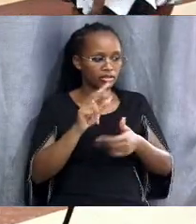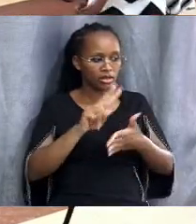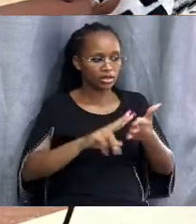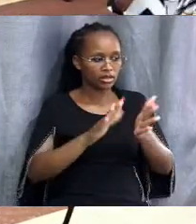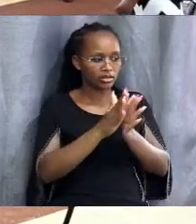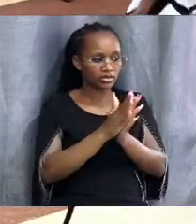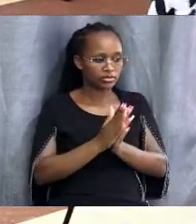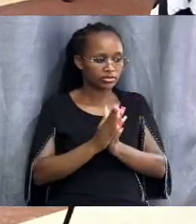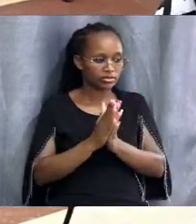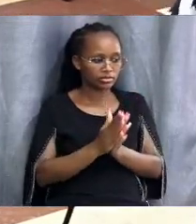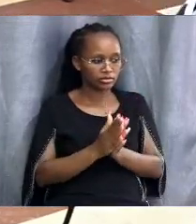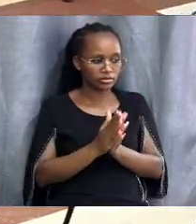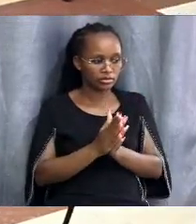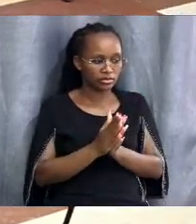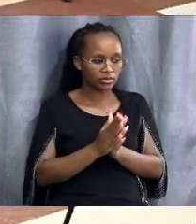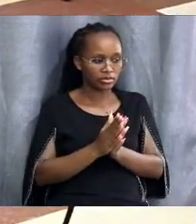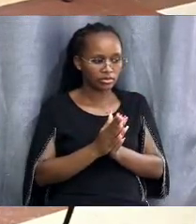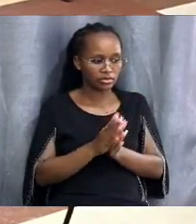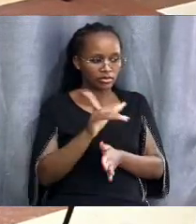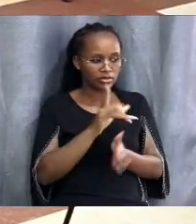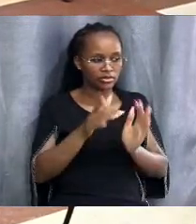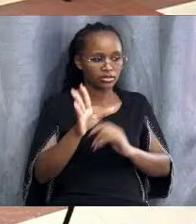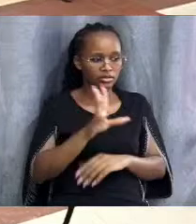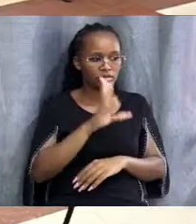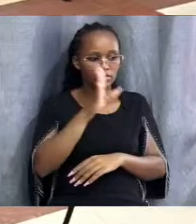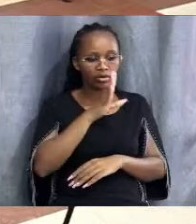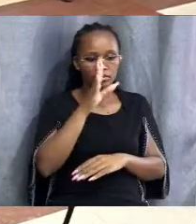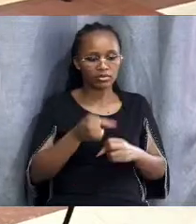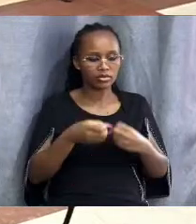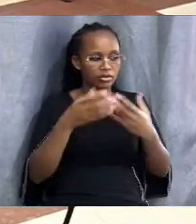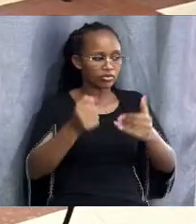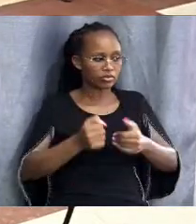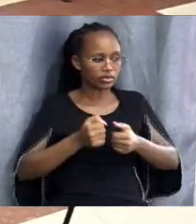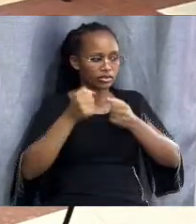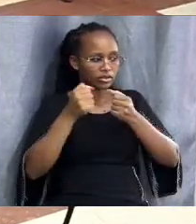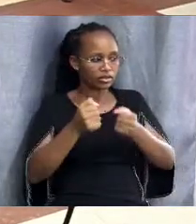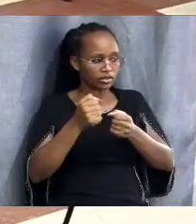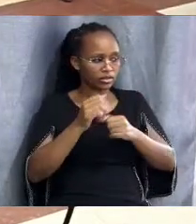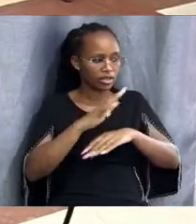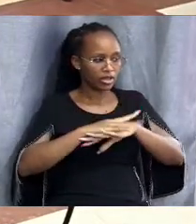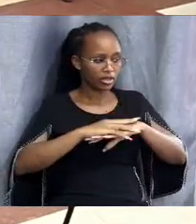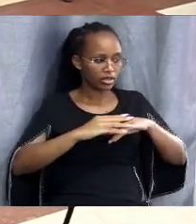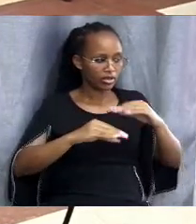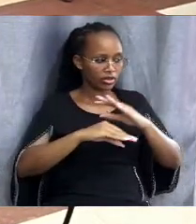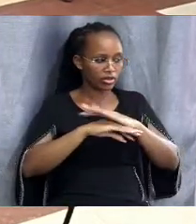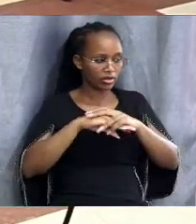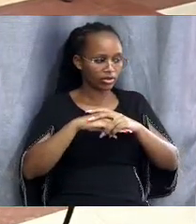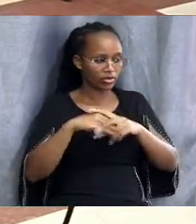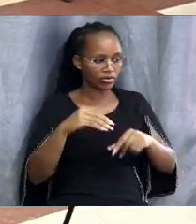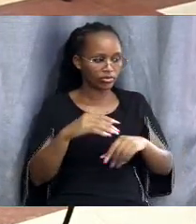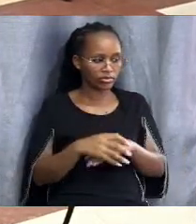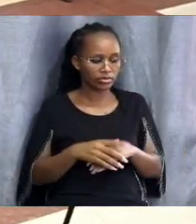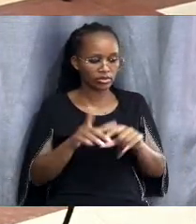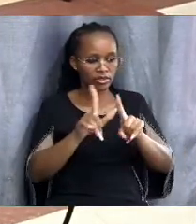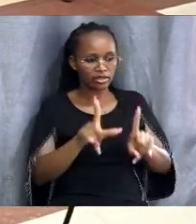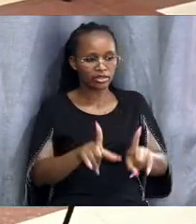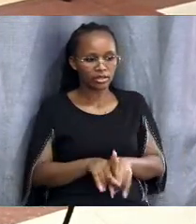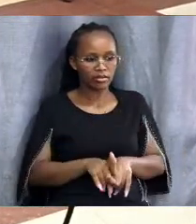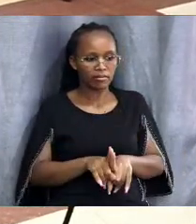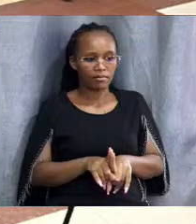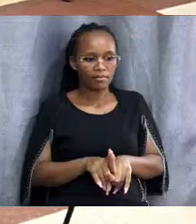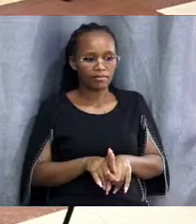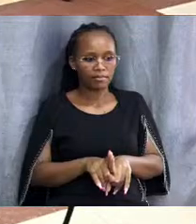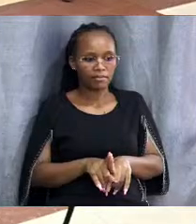tusome, and the Lord is going to give you the strength and the comfort. The same case